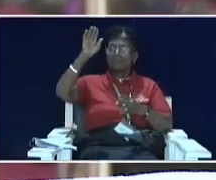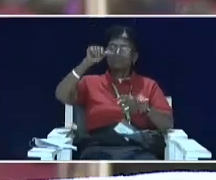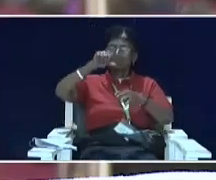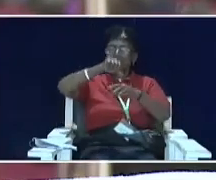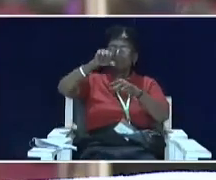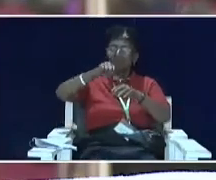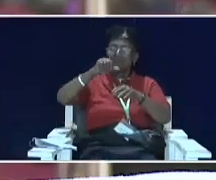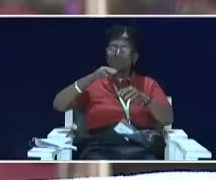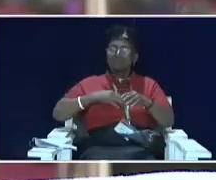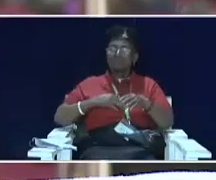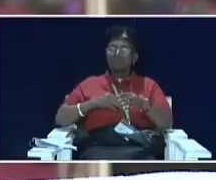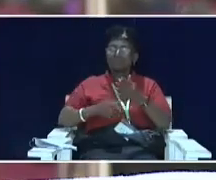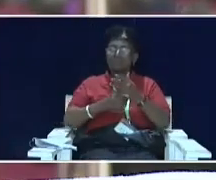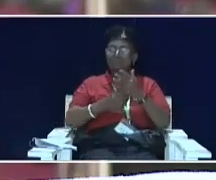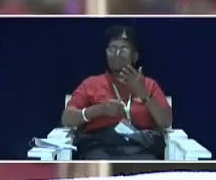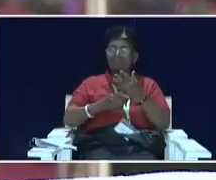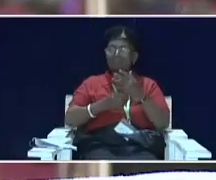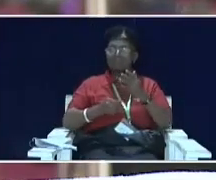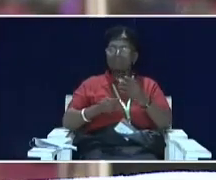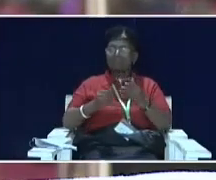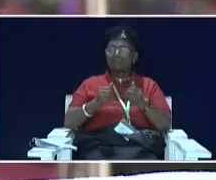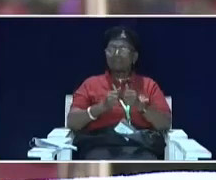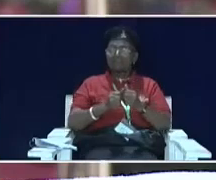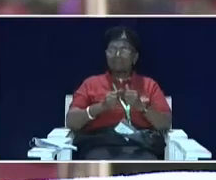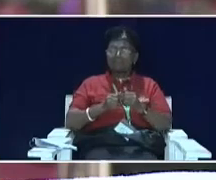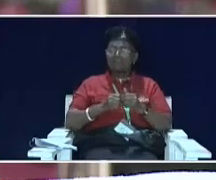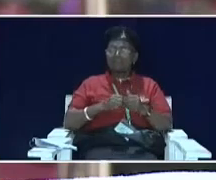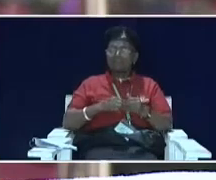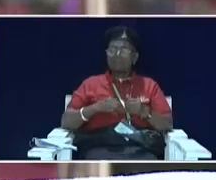My cup runneth over.